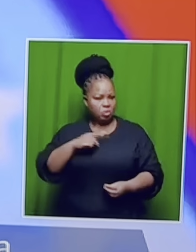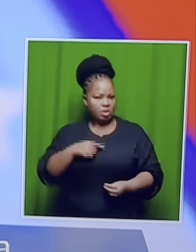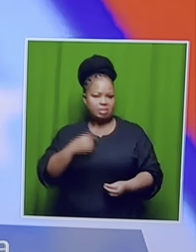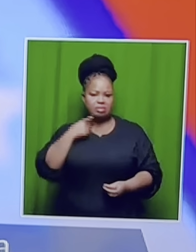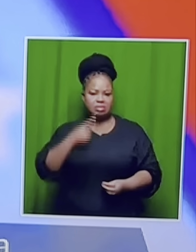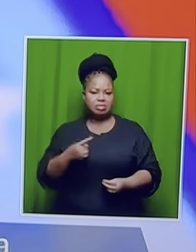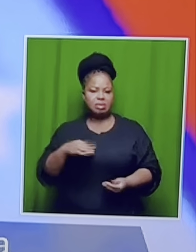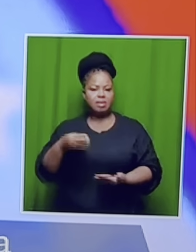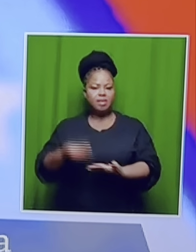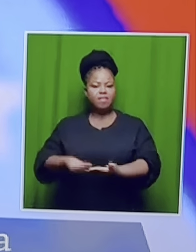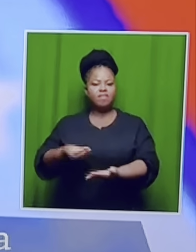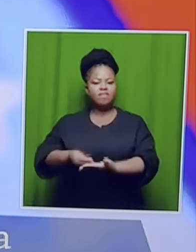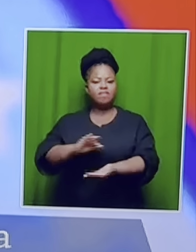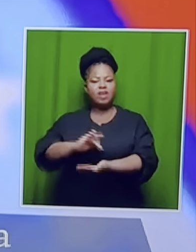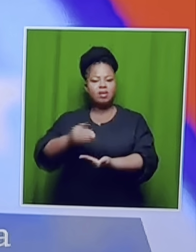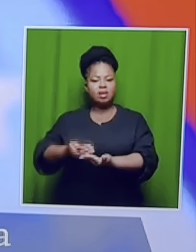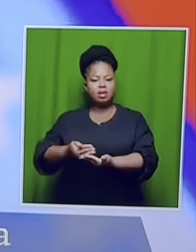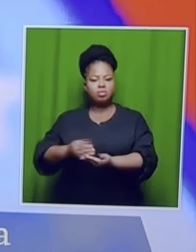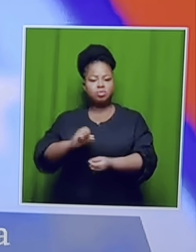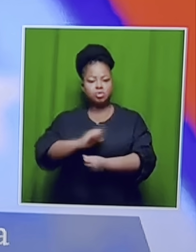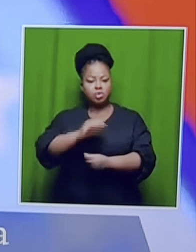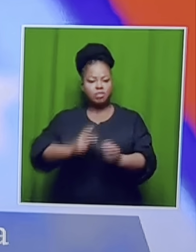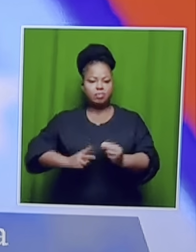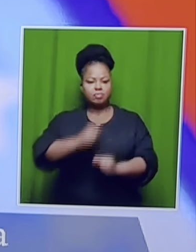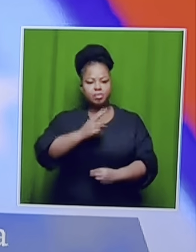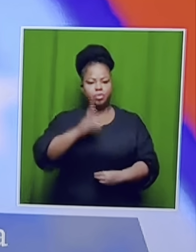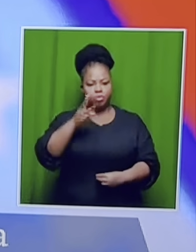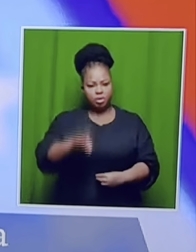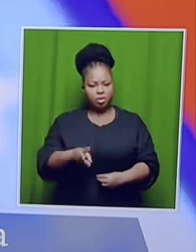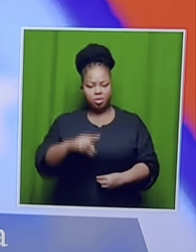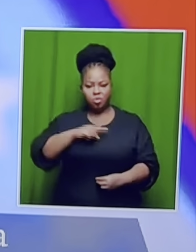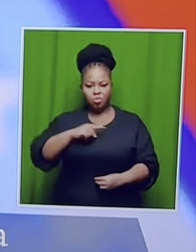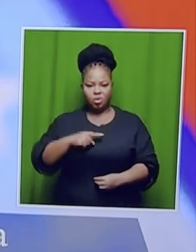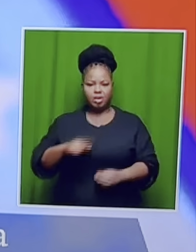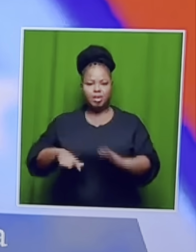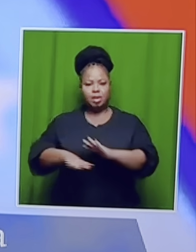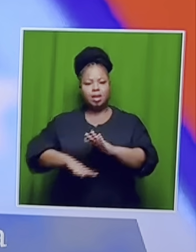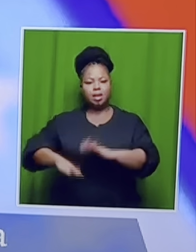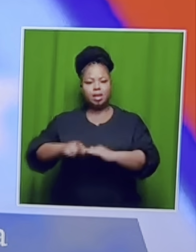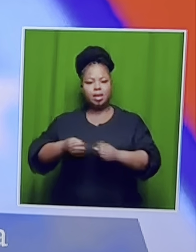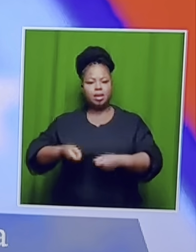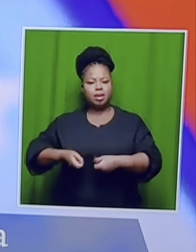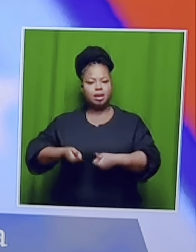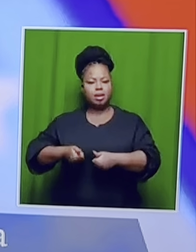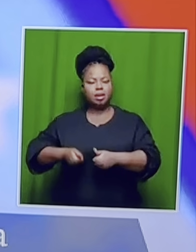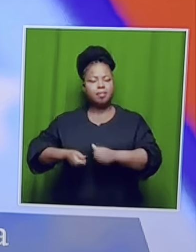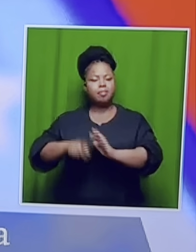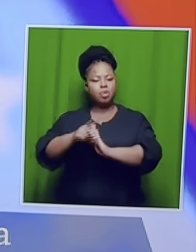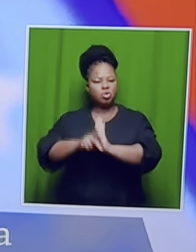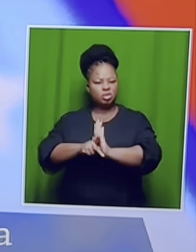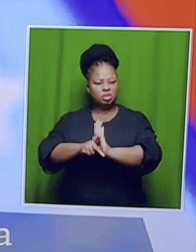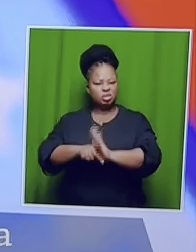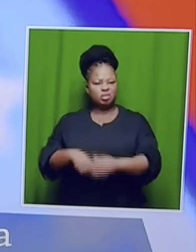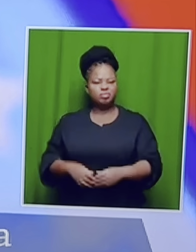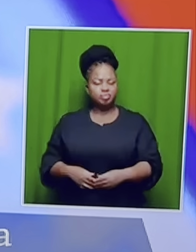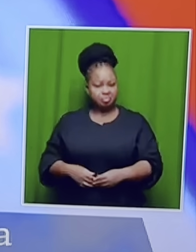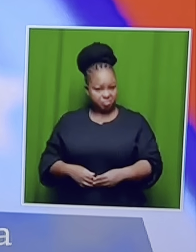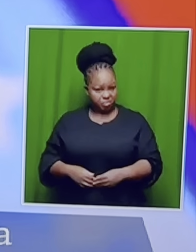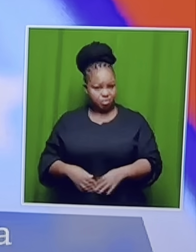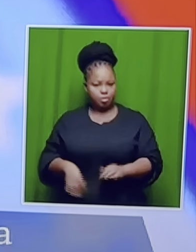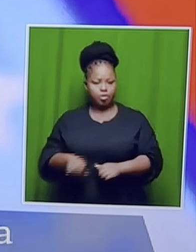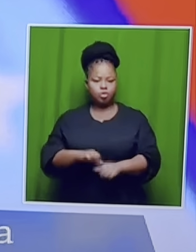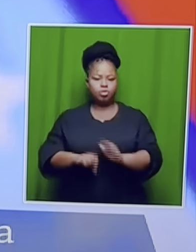cut off all future funding to South Africa over its land expropriation policies. Now, in a post on his